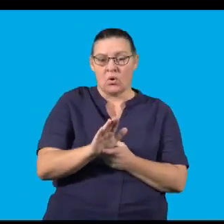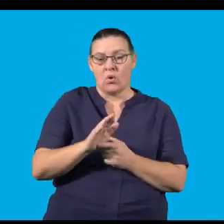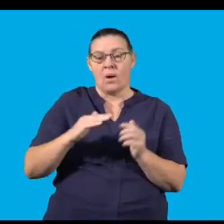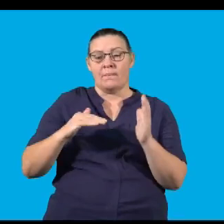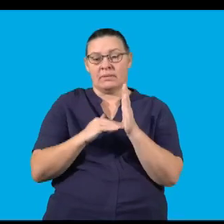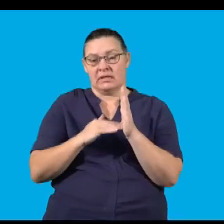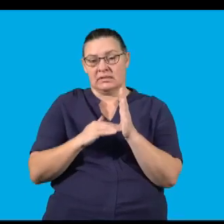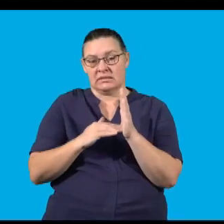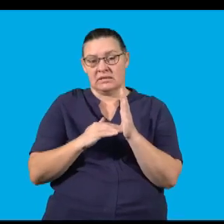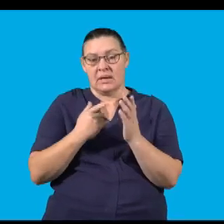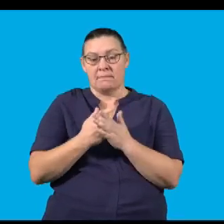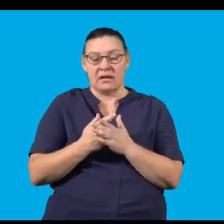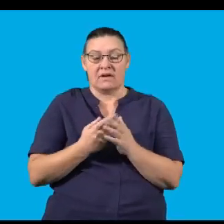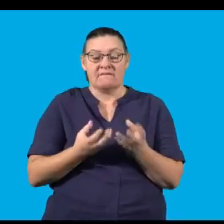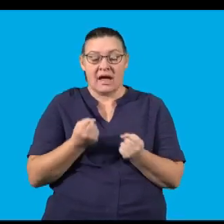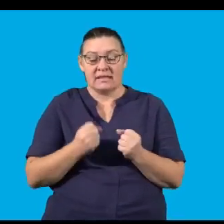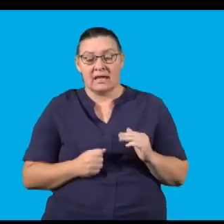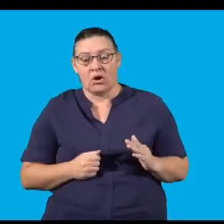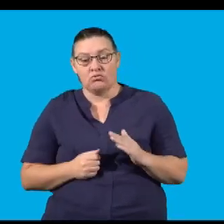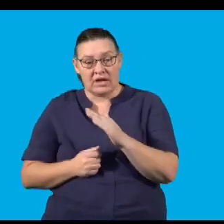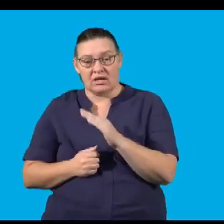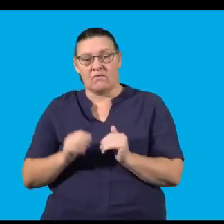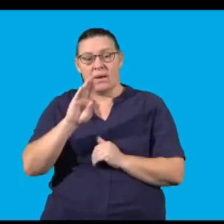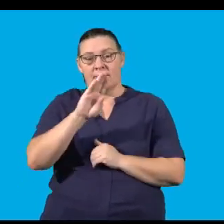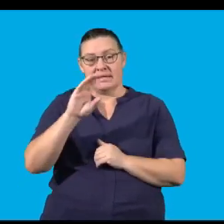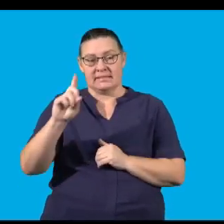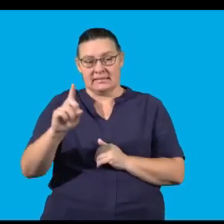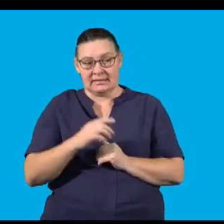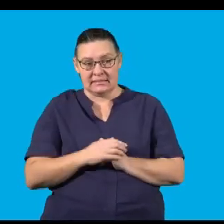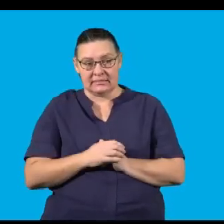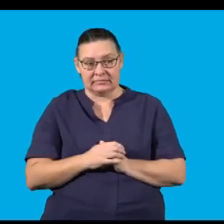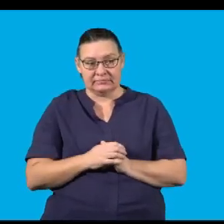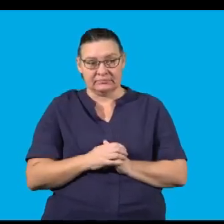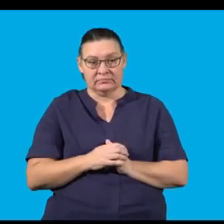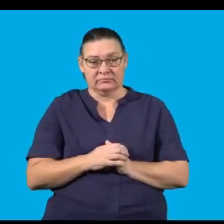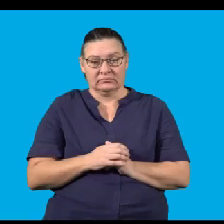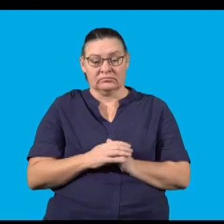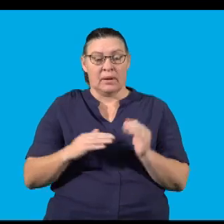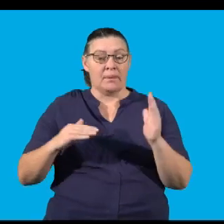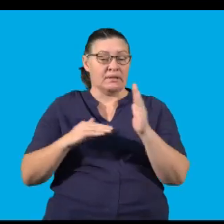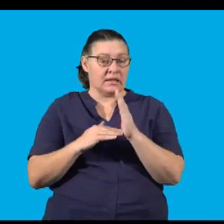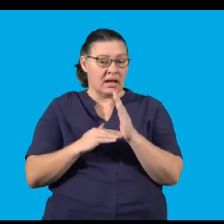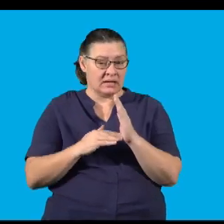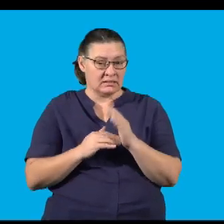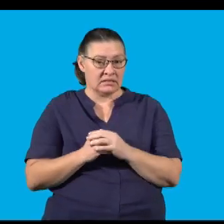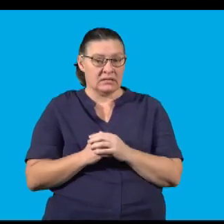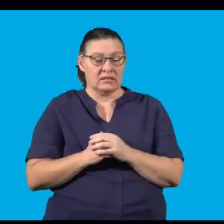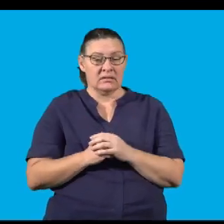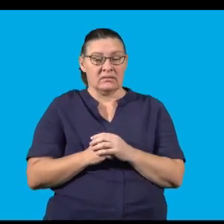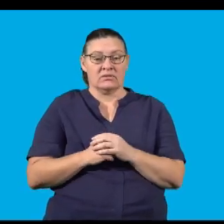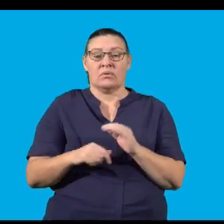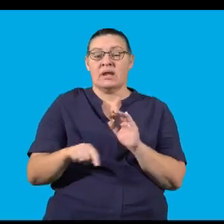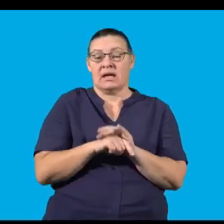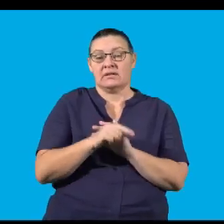are perpendicular by finding the gradient of BD. Because remember, the product of perpendicular lines, the product